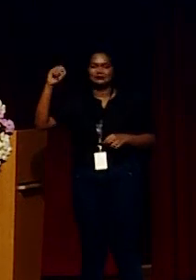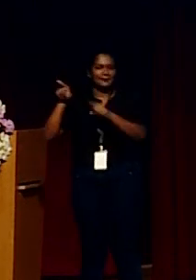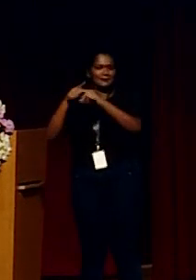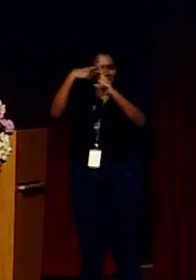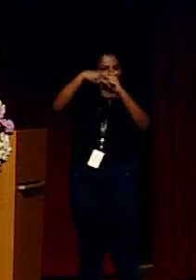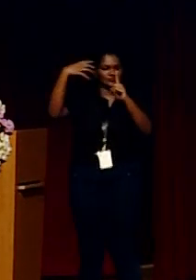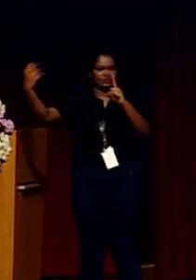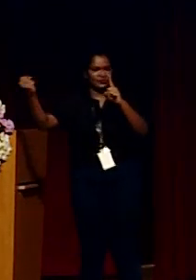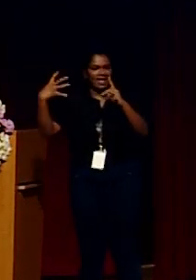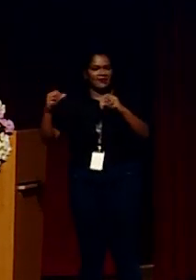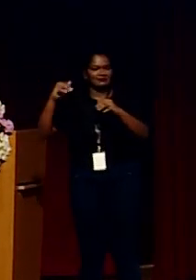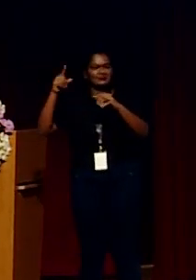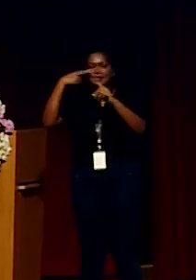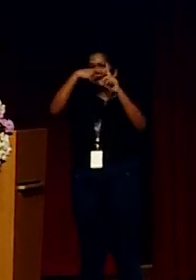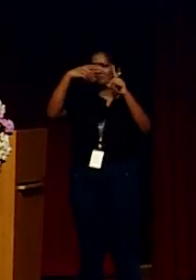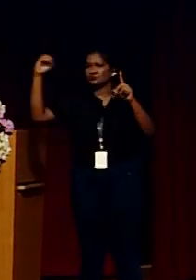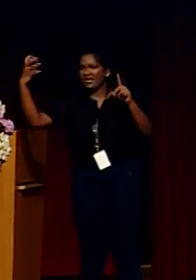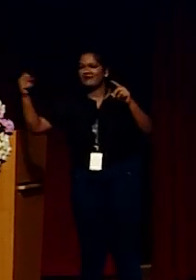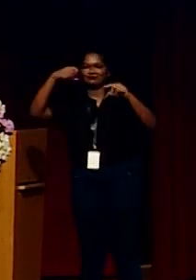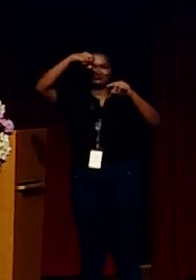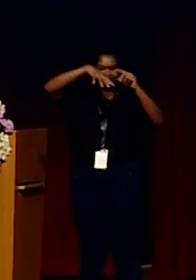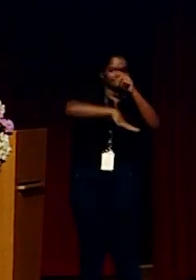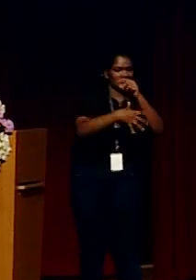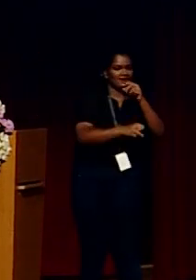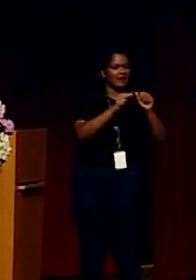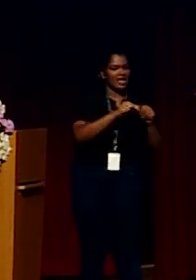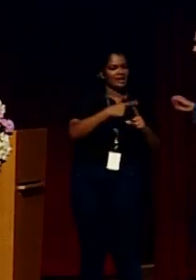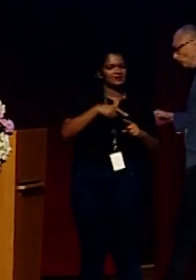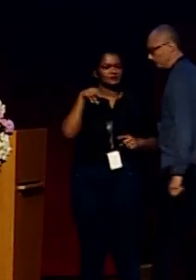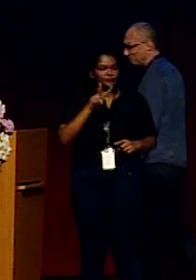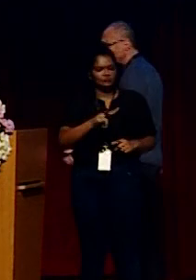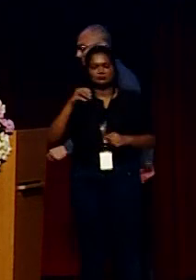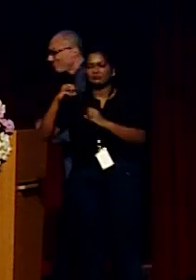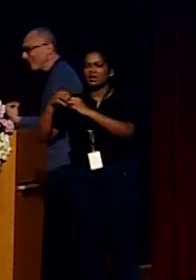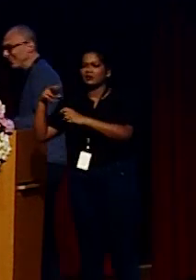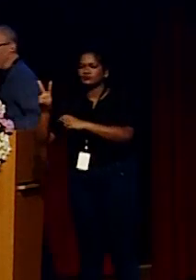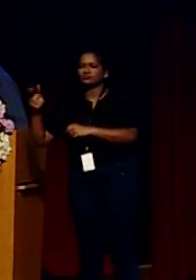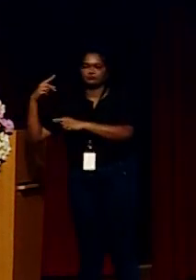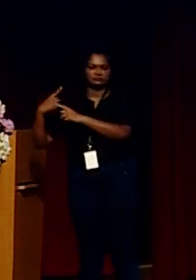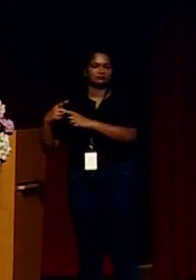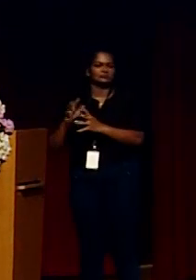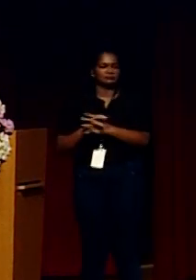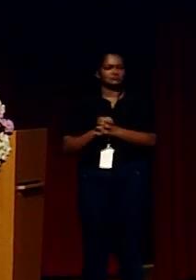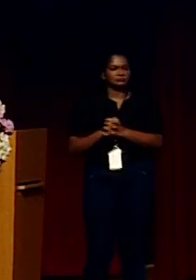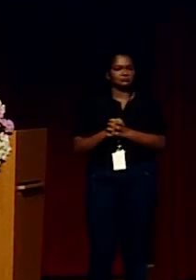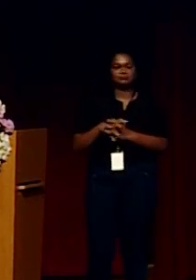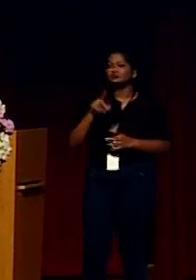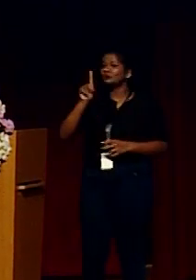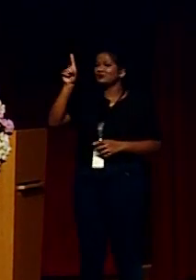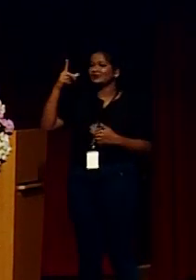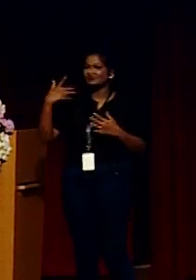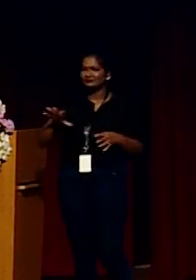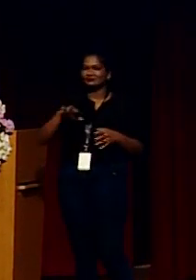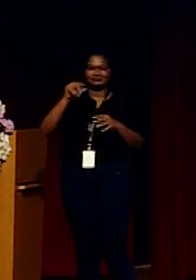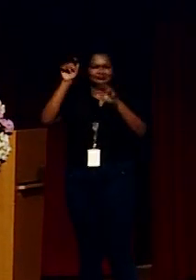3 children, which are the 3 summands, the ax squared plus bx plus c. Right? And once you have